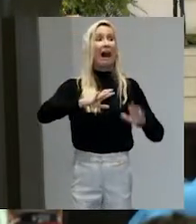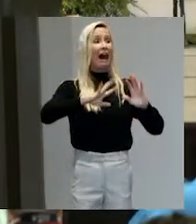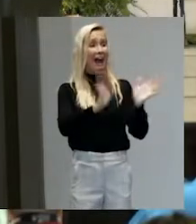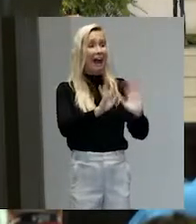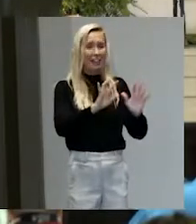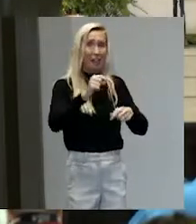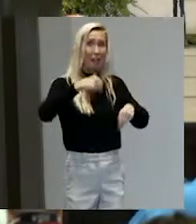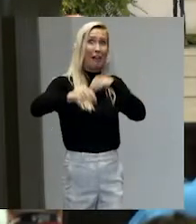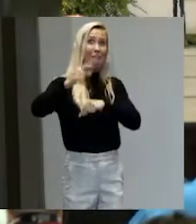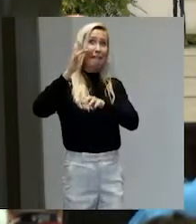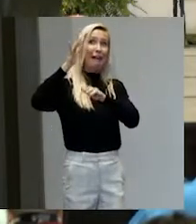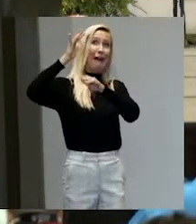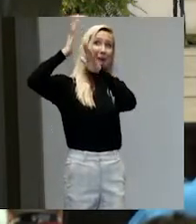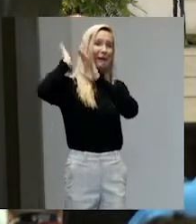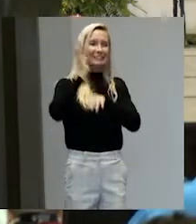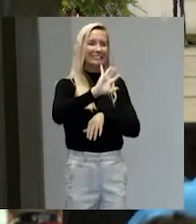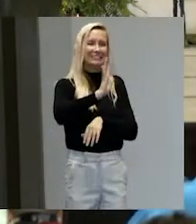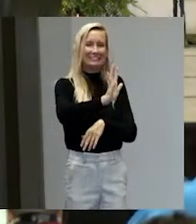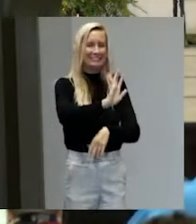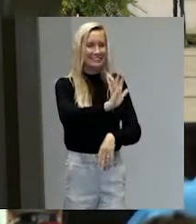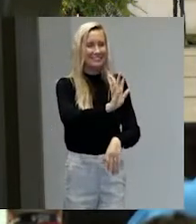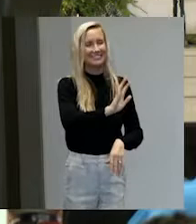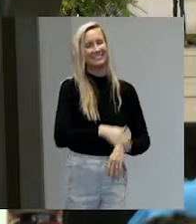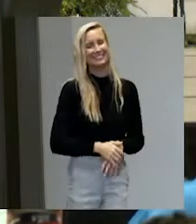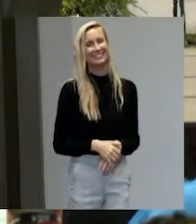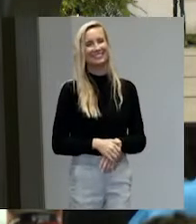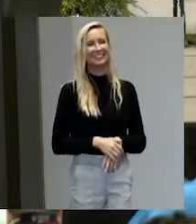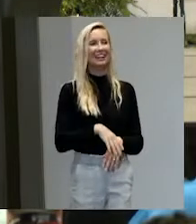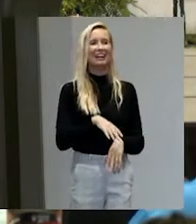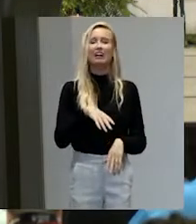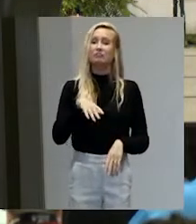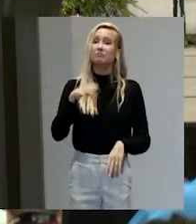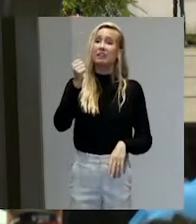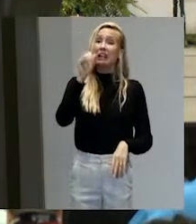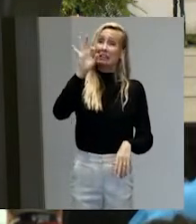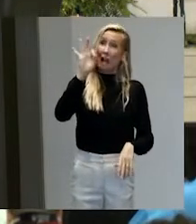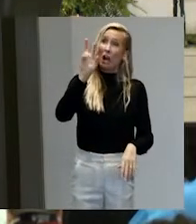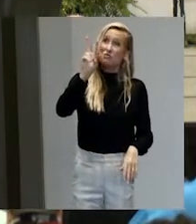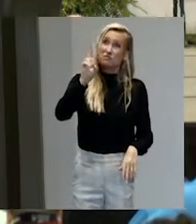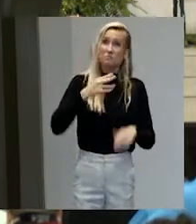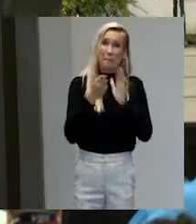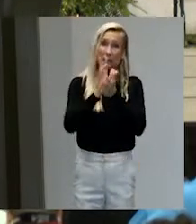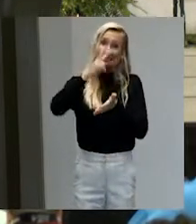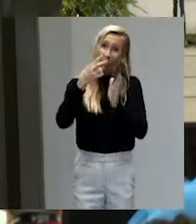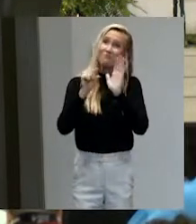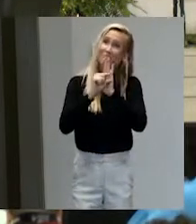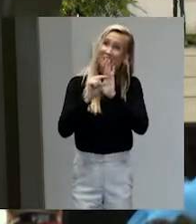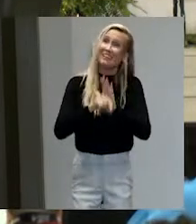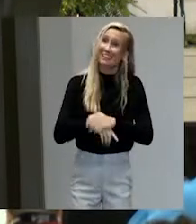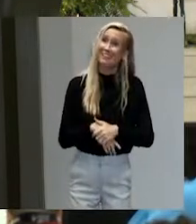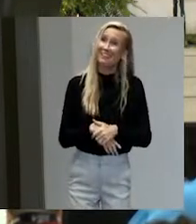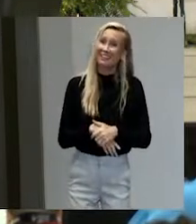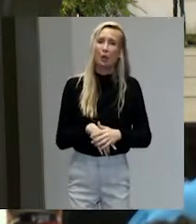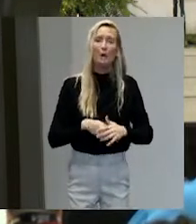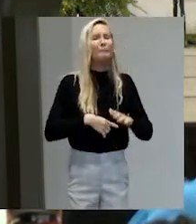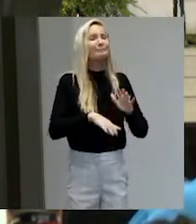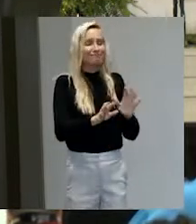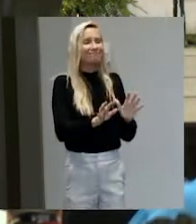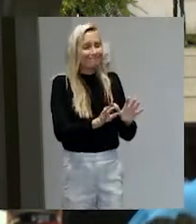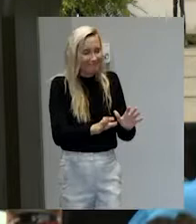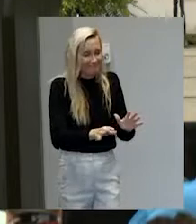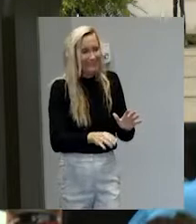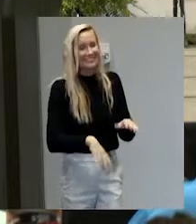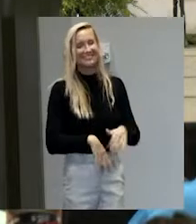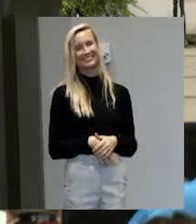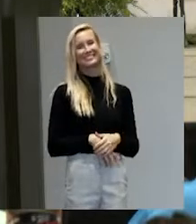back. In 1992, I was in second grade. We're getting warmer.